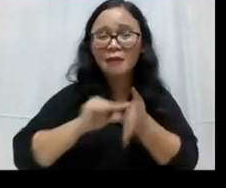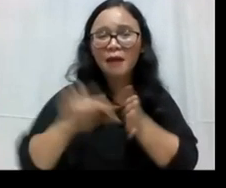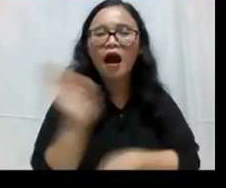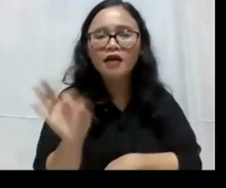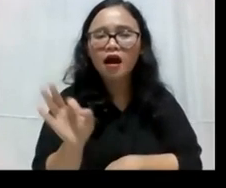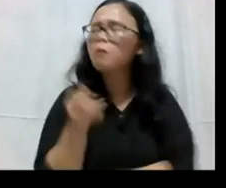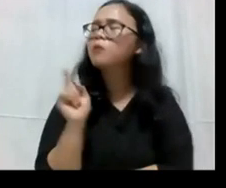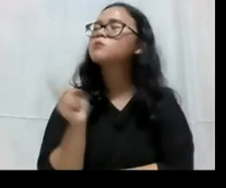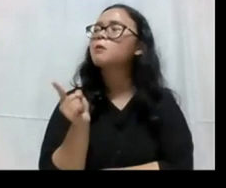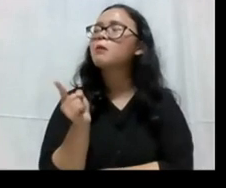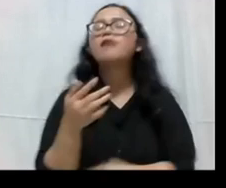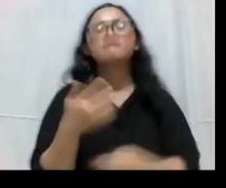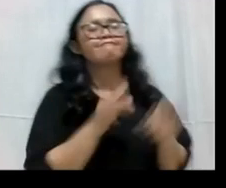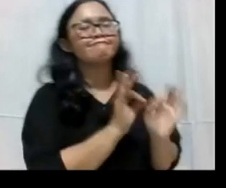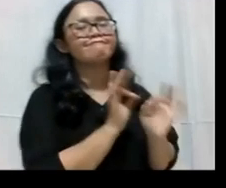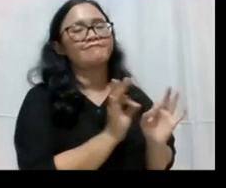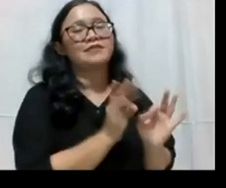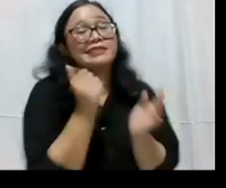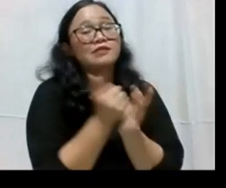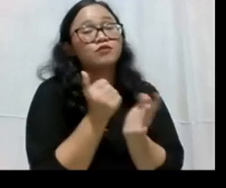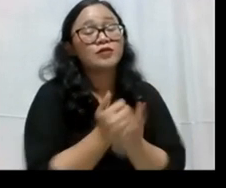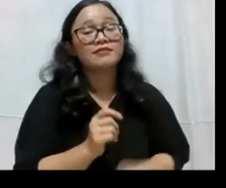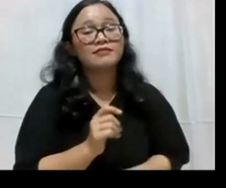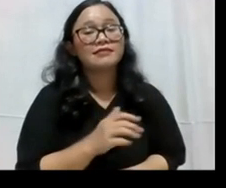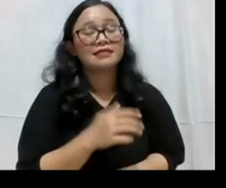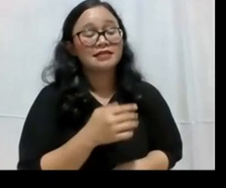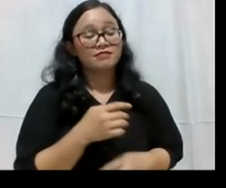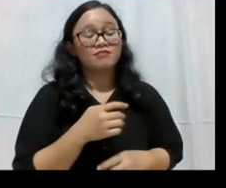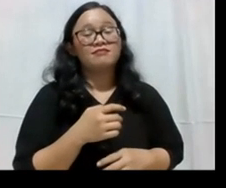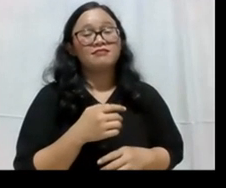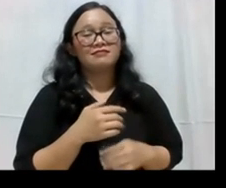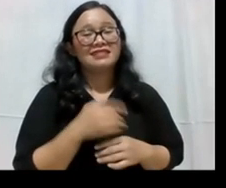addressed. So going back to the structure, the first question, the structure of the film.